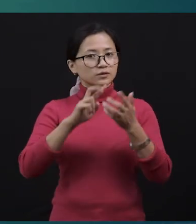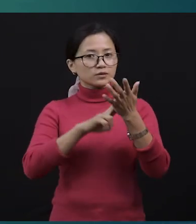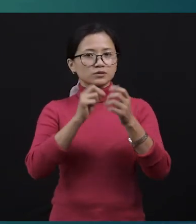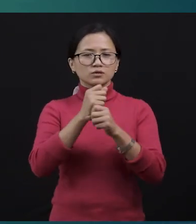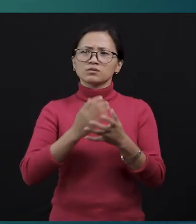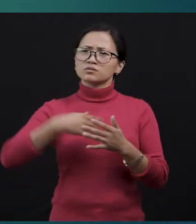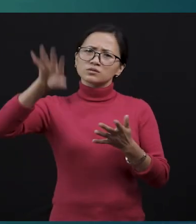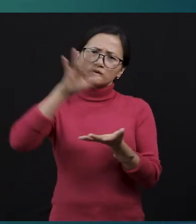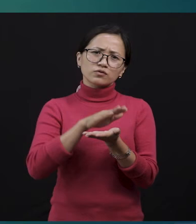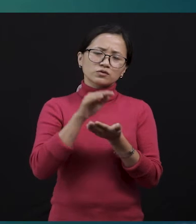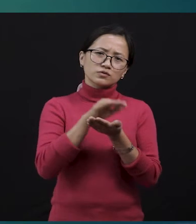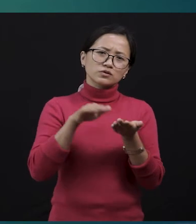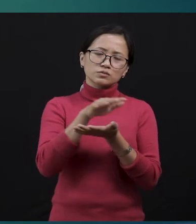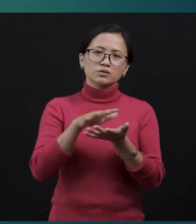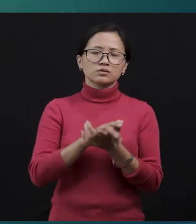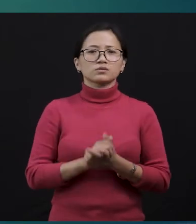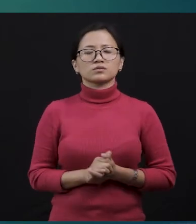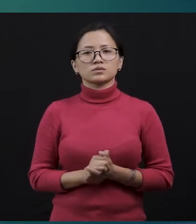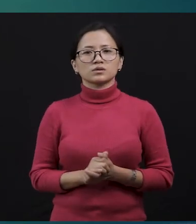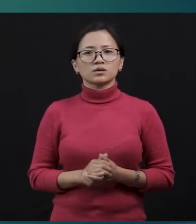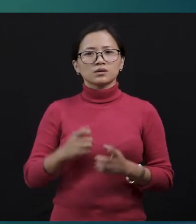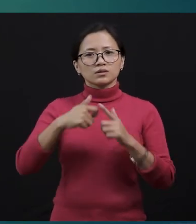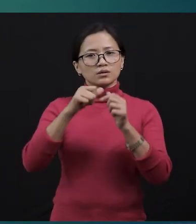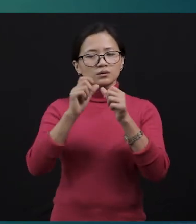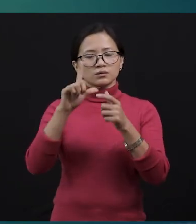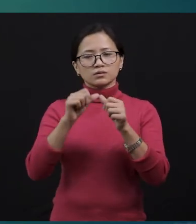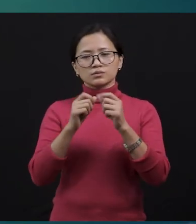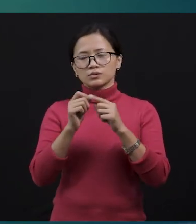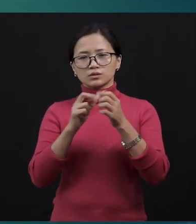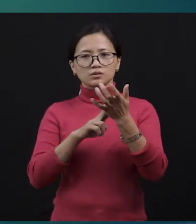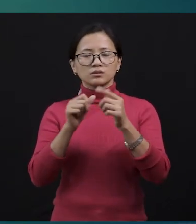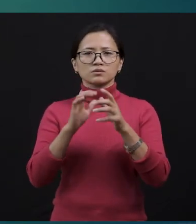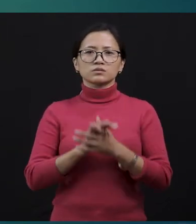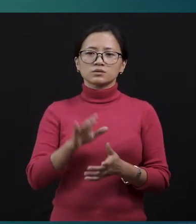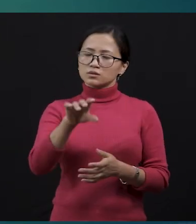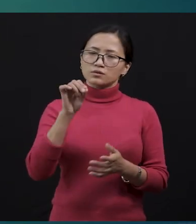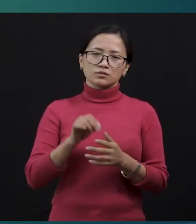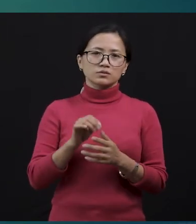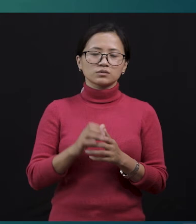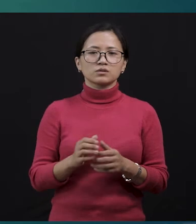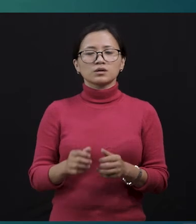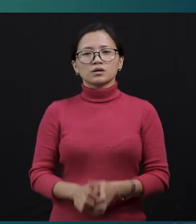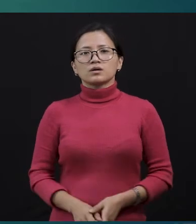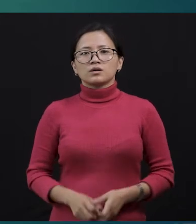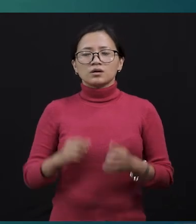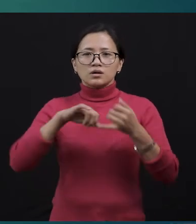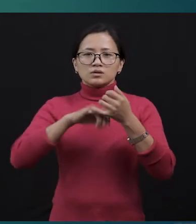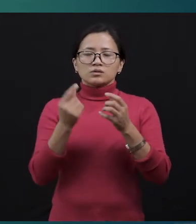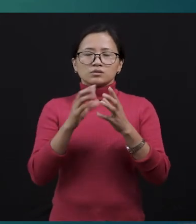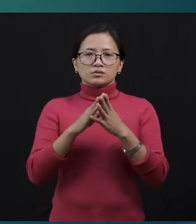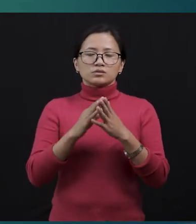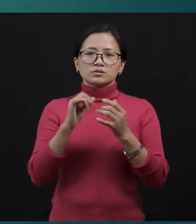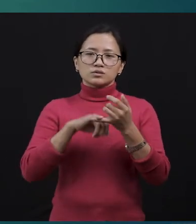space. If Kalpana had to be thinking in that way, she would not have achieved this. But because of her